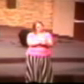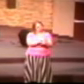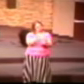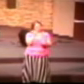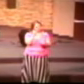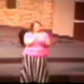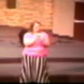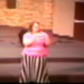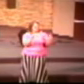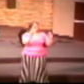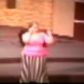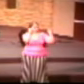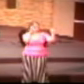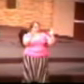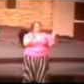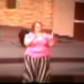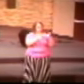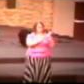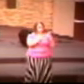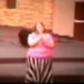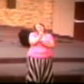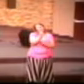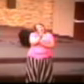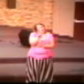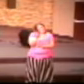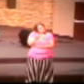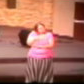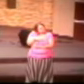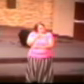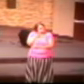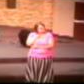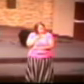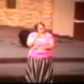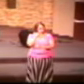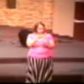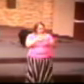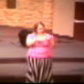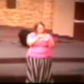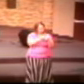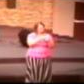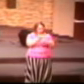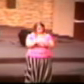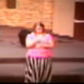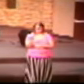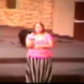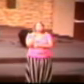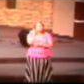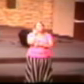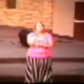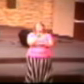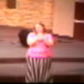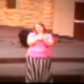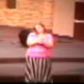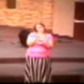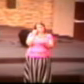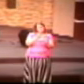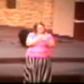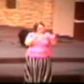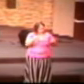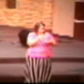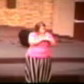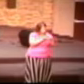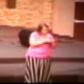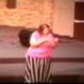teaching of Jesus? Where would the disciples be without the fellowship of one another? Where would the disciples be without breaking bread? Where would the